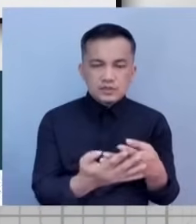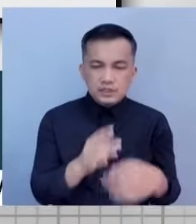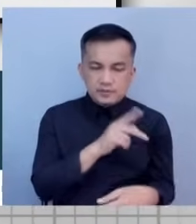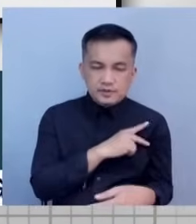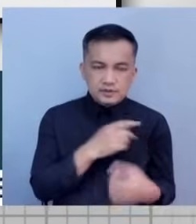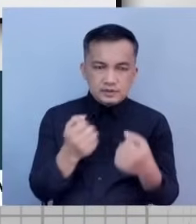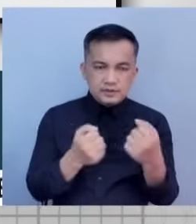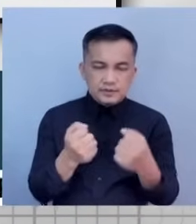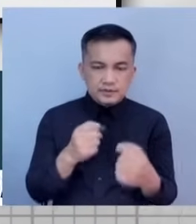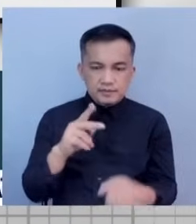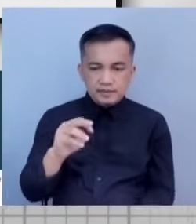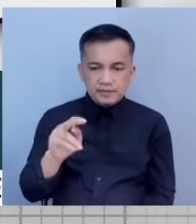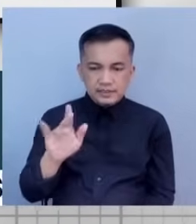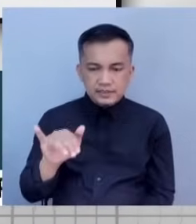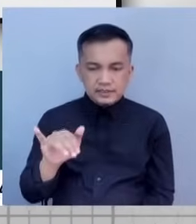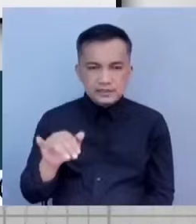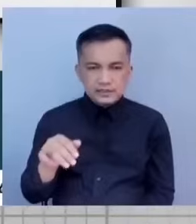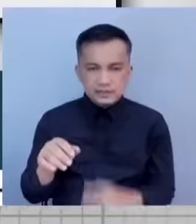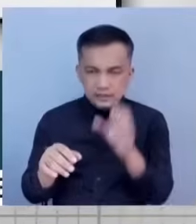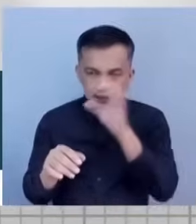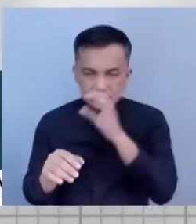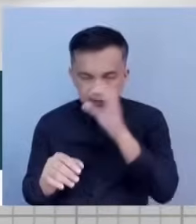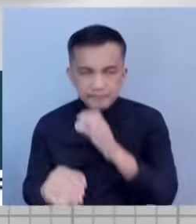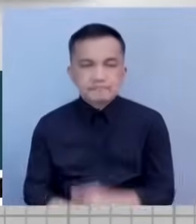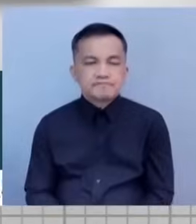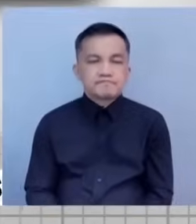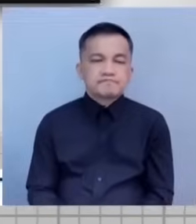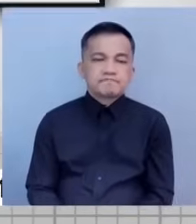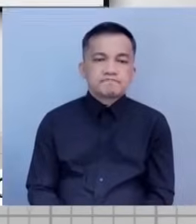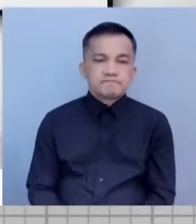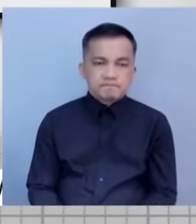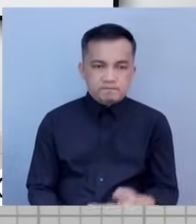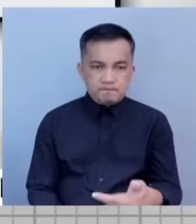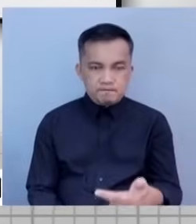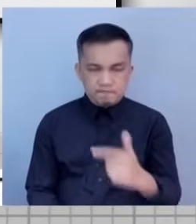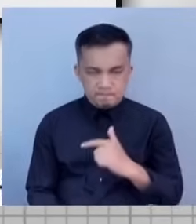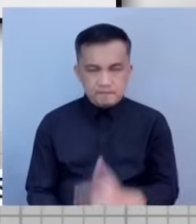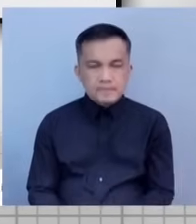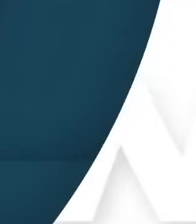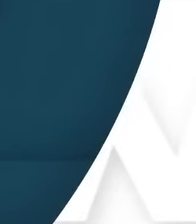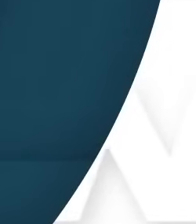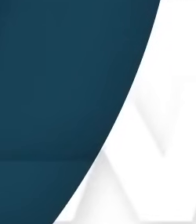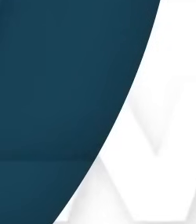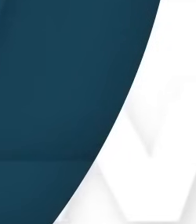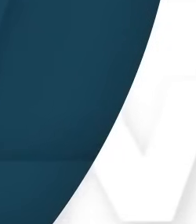Magpantay is the subject of a manhunt. Jeff Caparaz, ABS-CBN News.